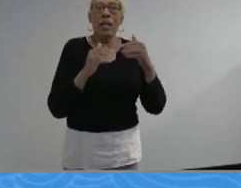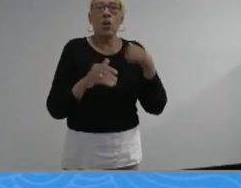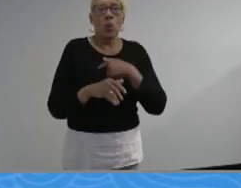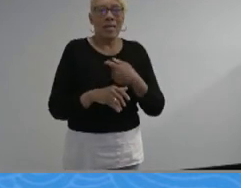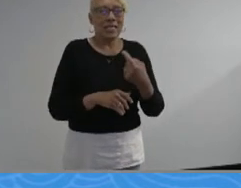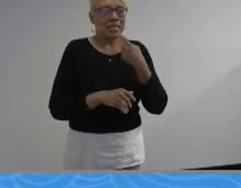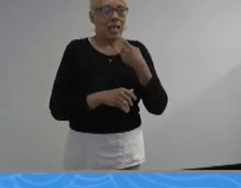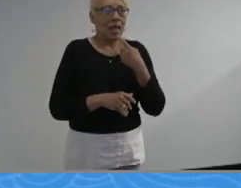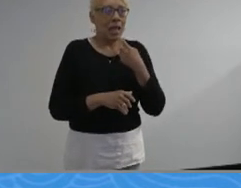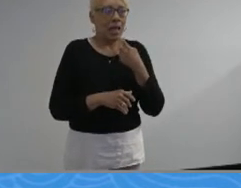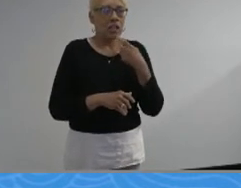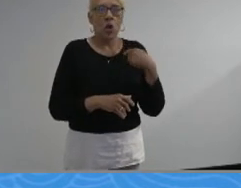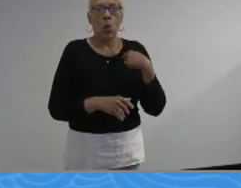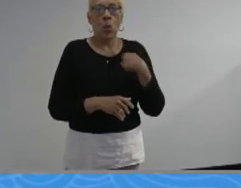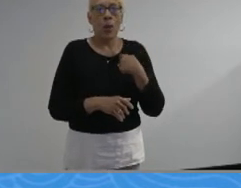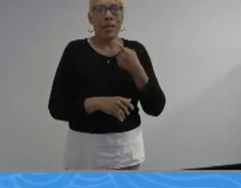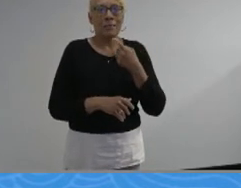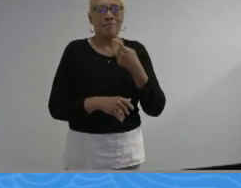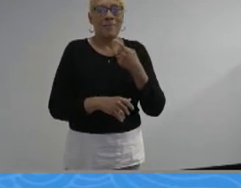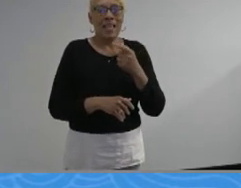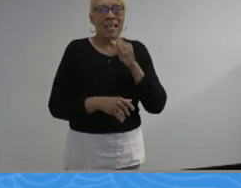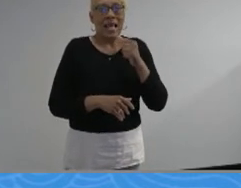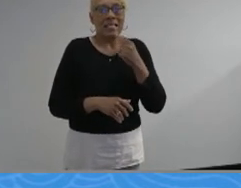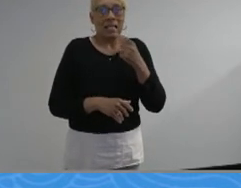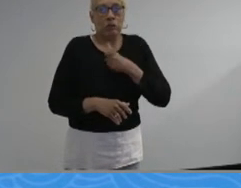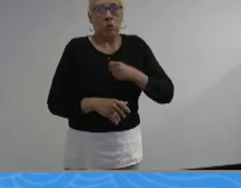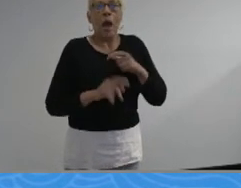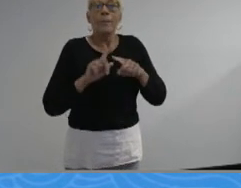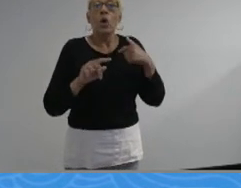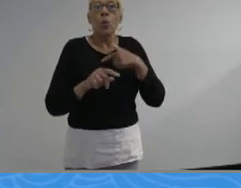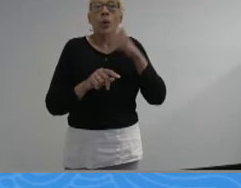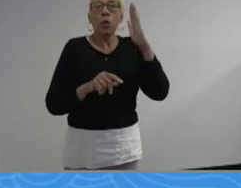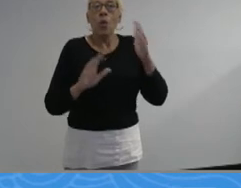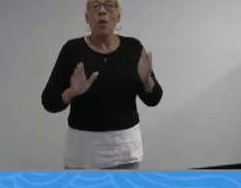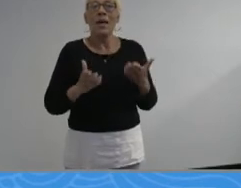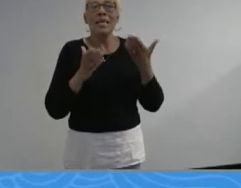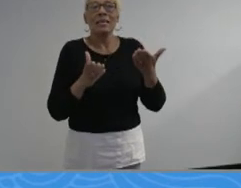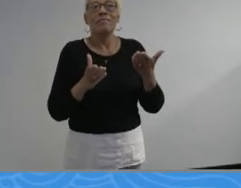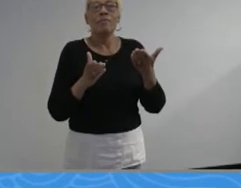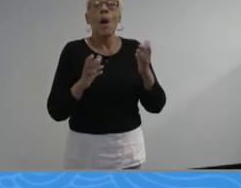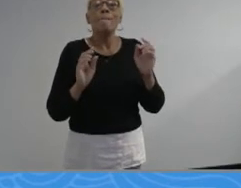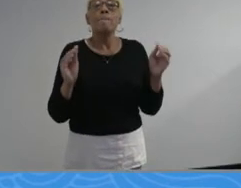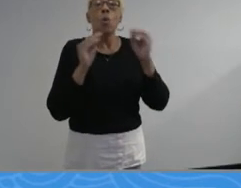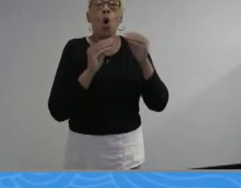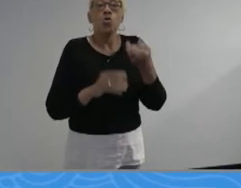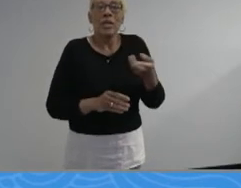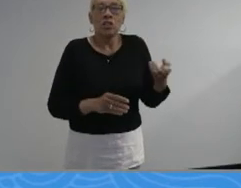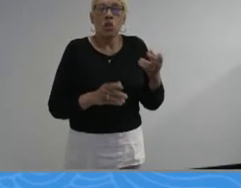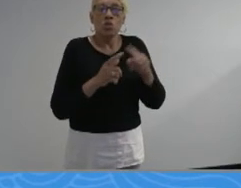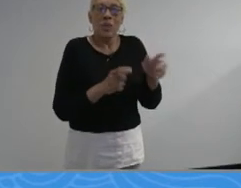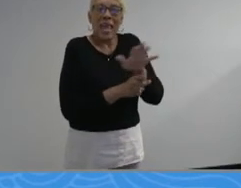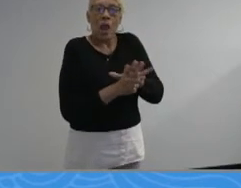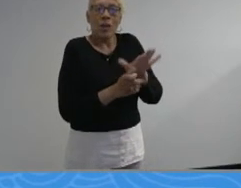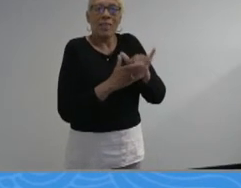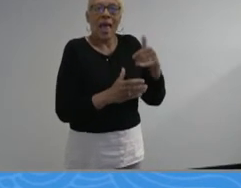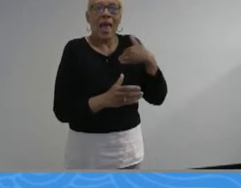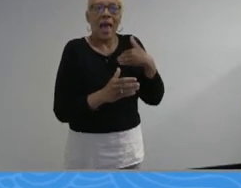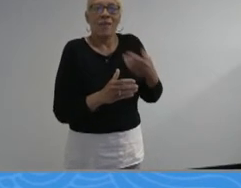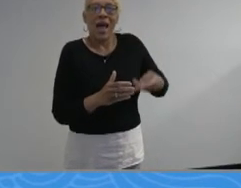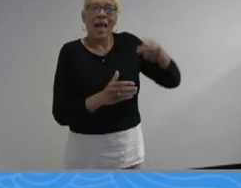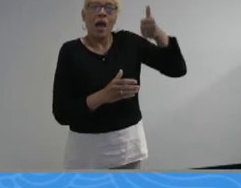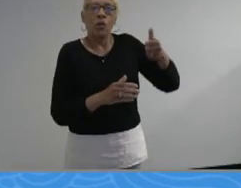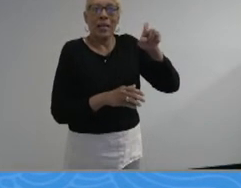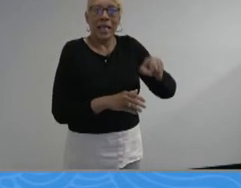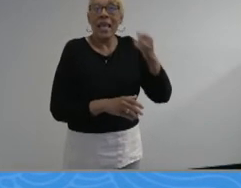be unapologetically bold to say we're going to give more of our resources to the areas that have the greater needs. So if there